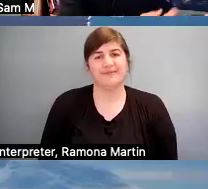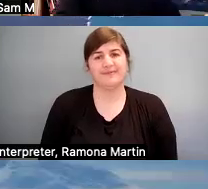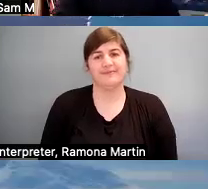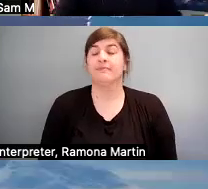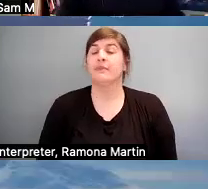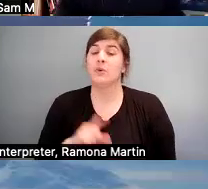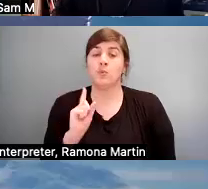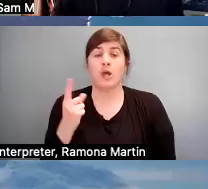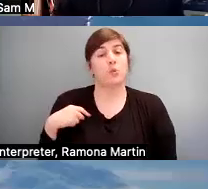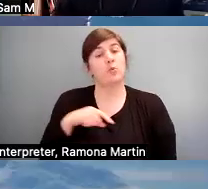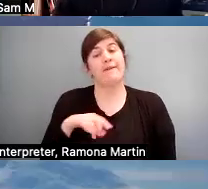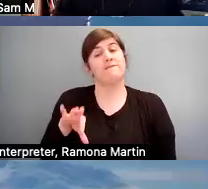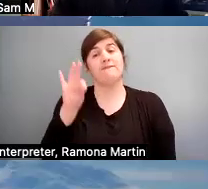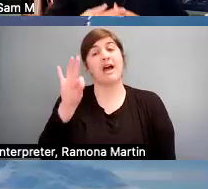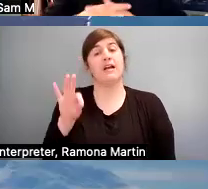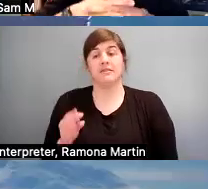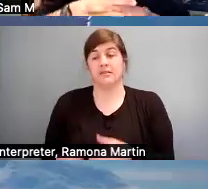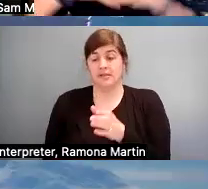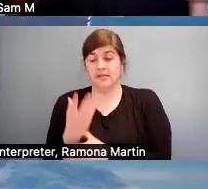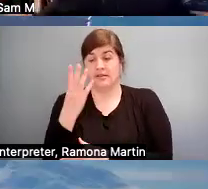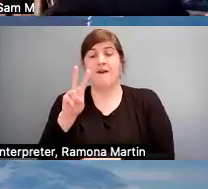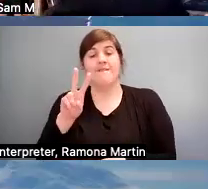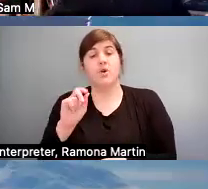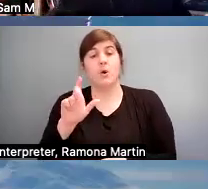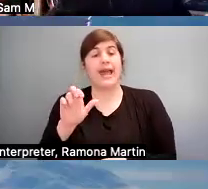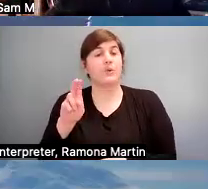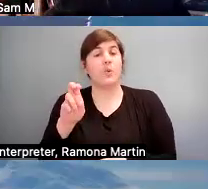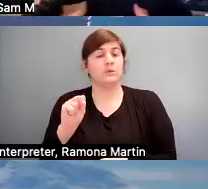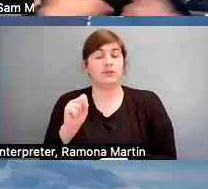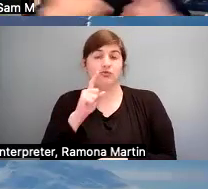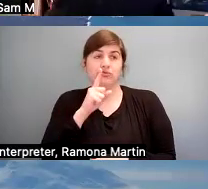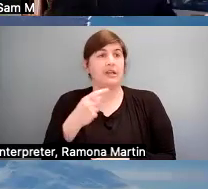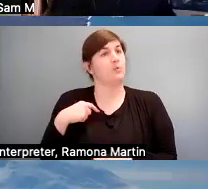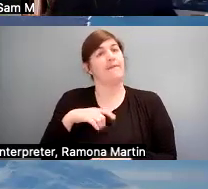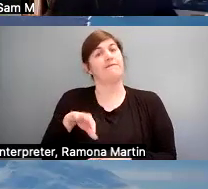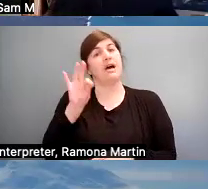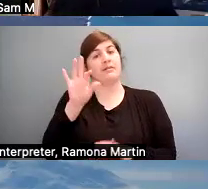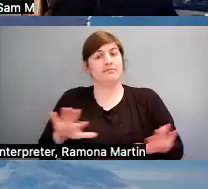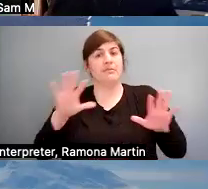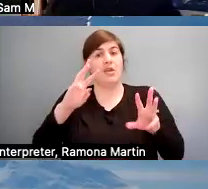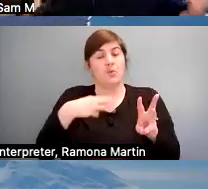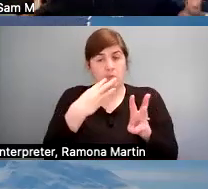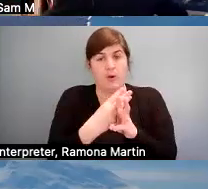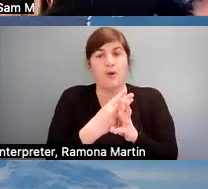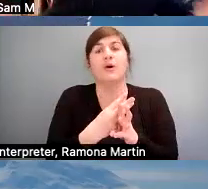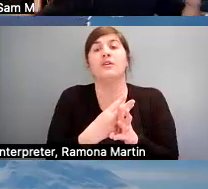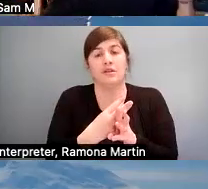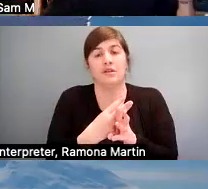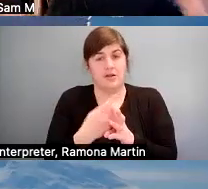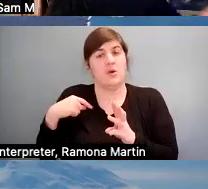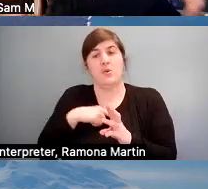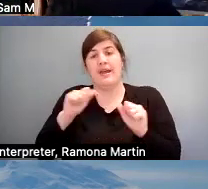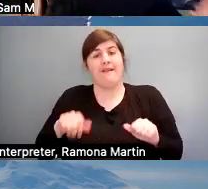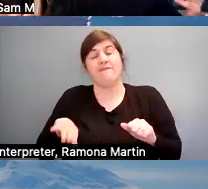So where do we actually find volcanoes? We've kind of said we find them all over the world, and because we can find them all over the world, we can find them